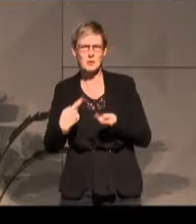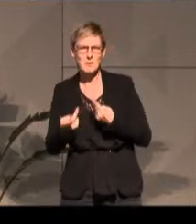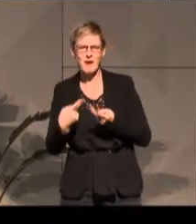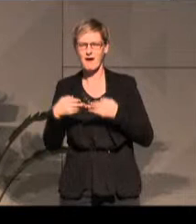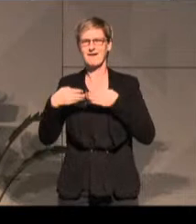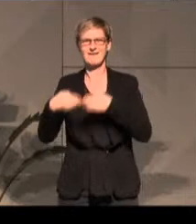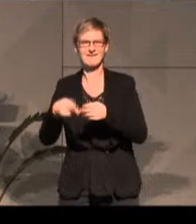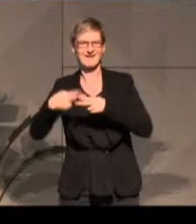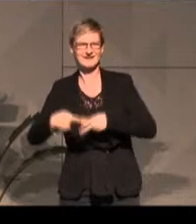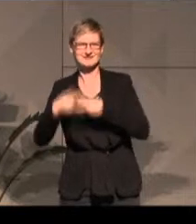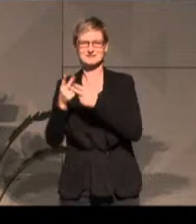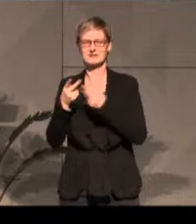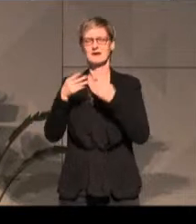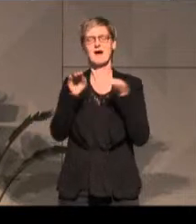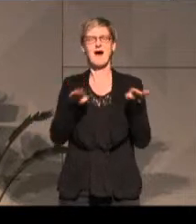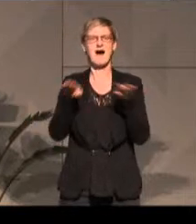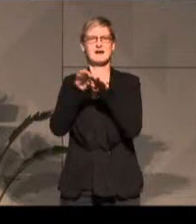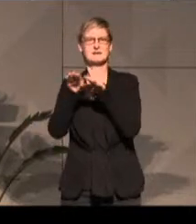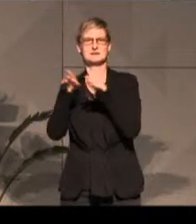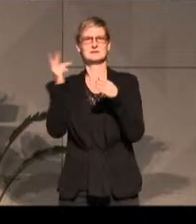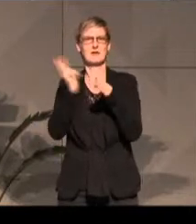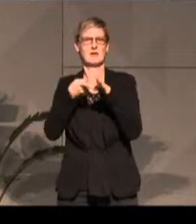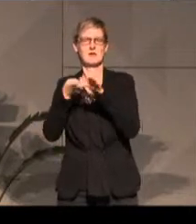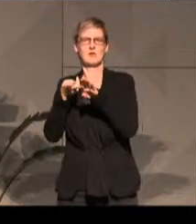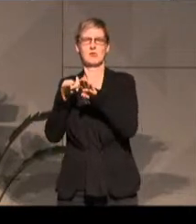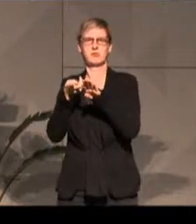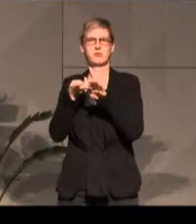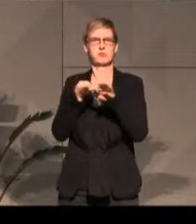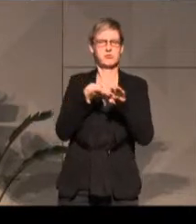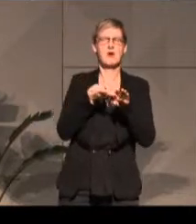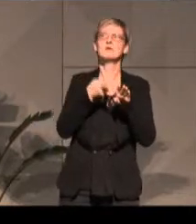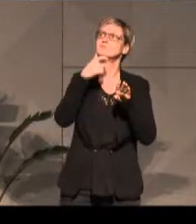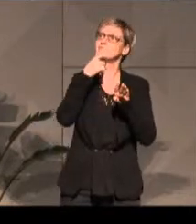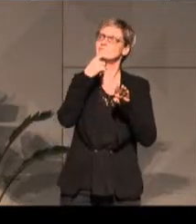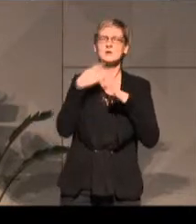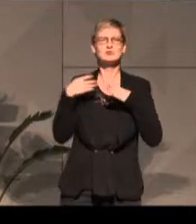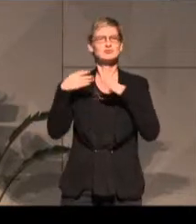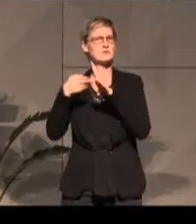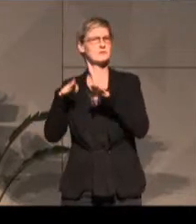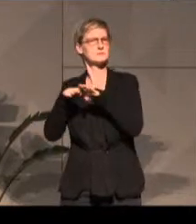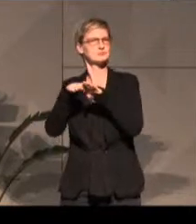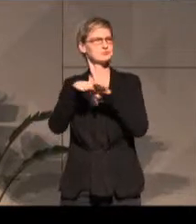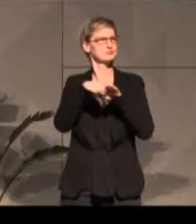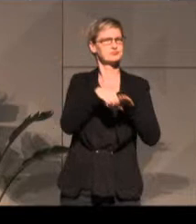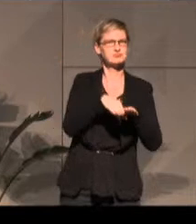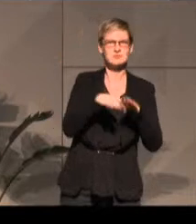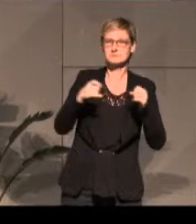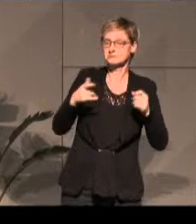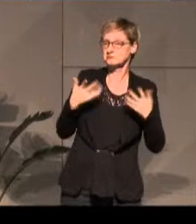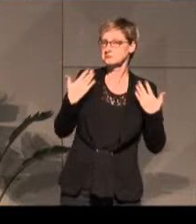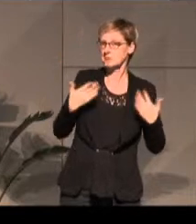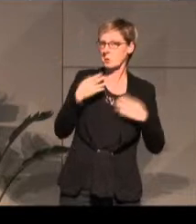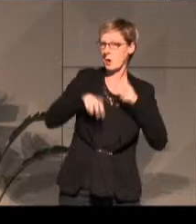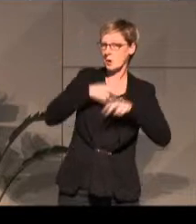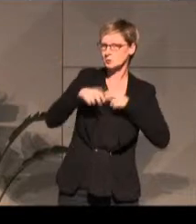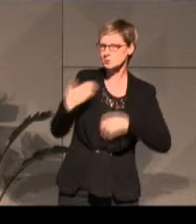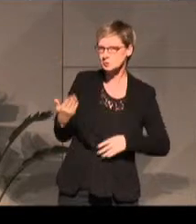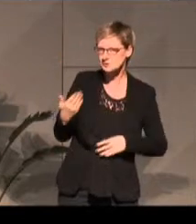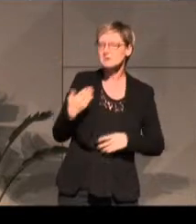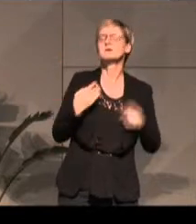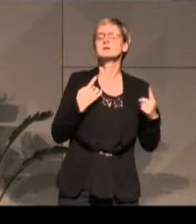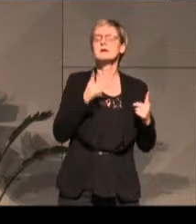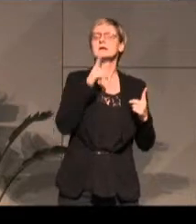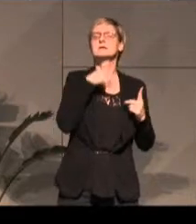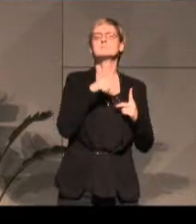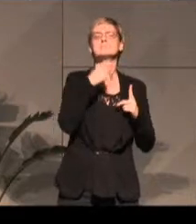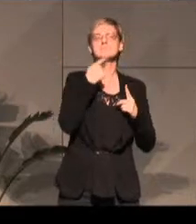happen with a shipwreck, this can also be done with a functional vessel. So he had a